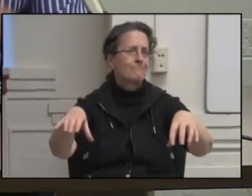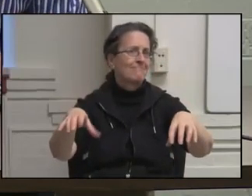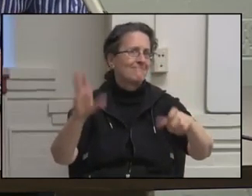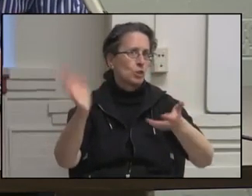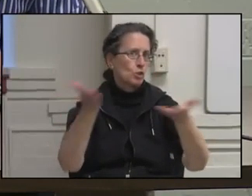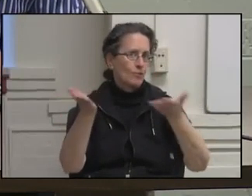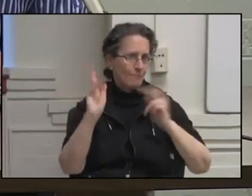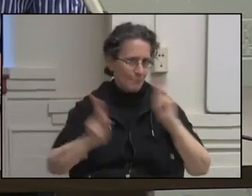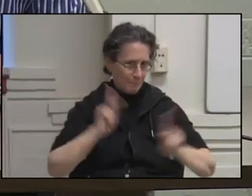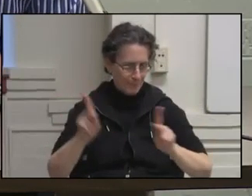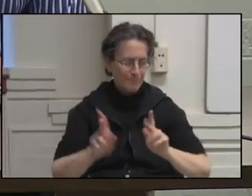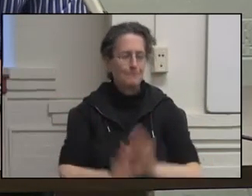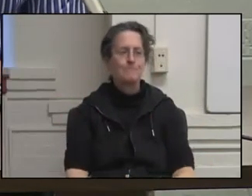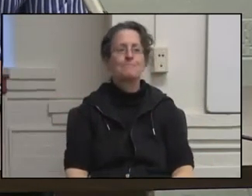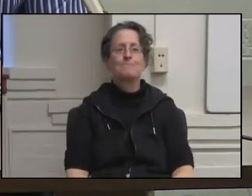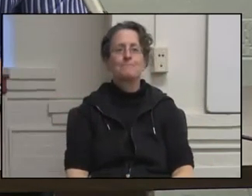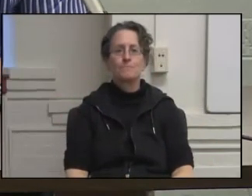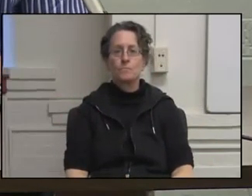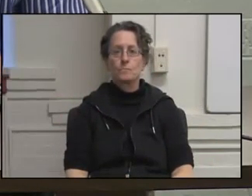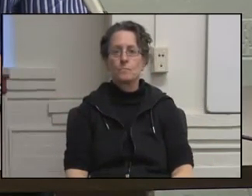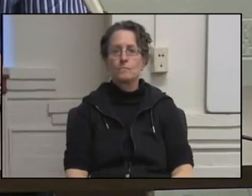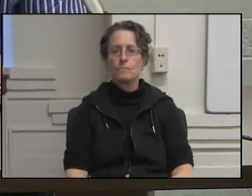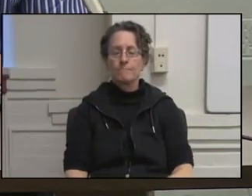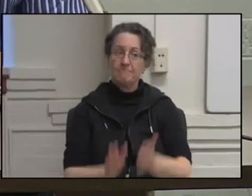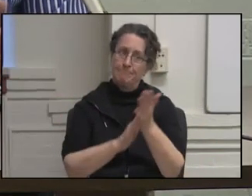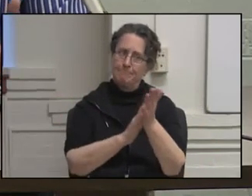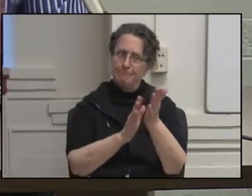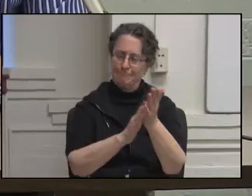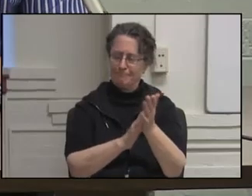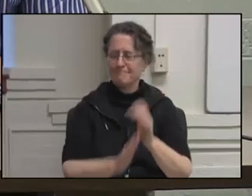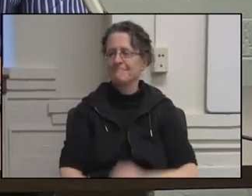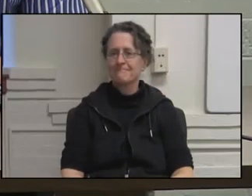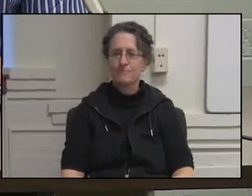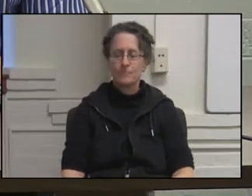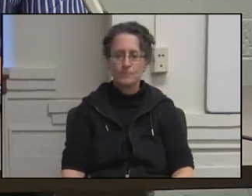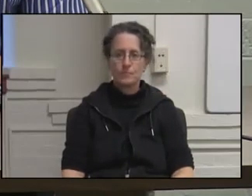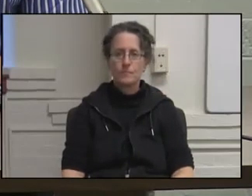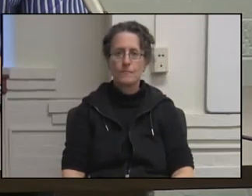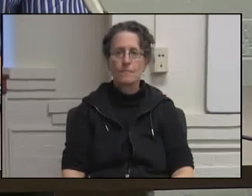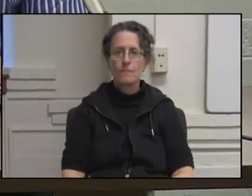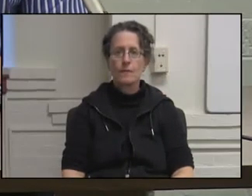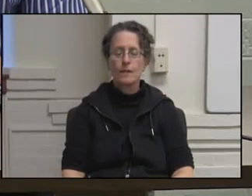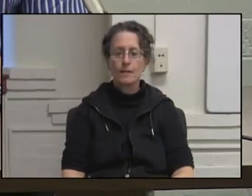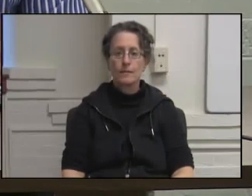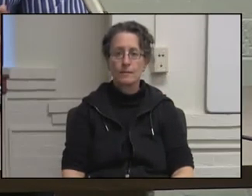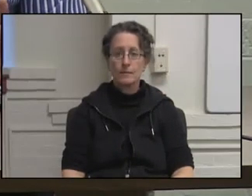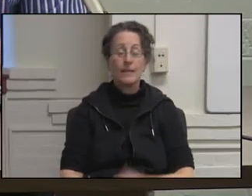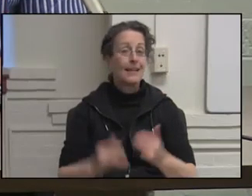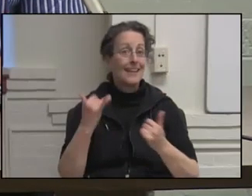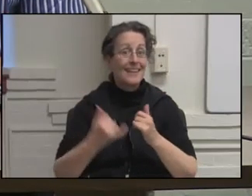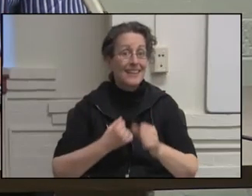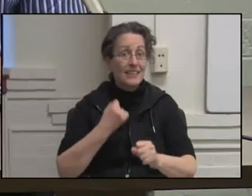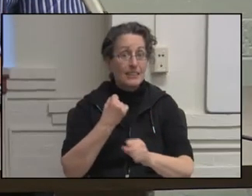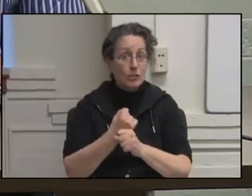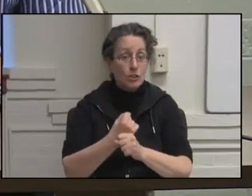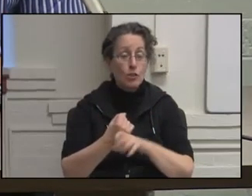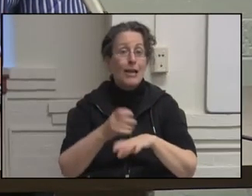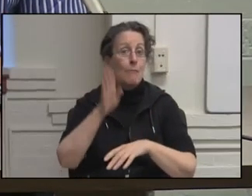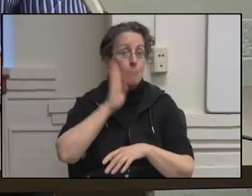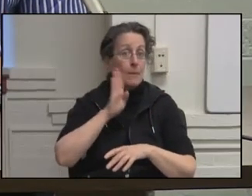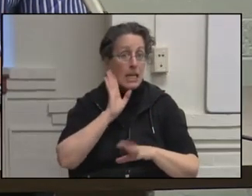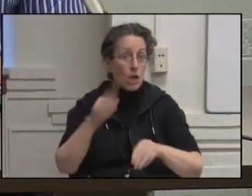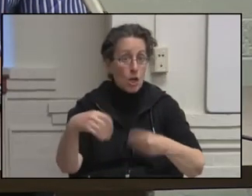we just want to say thanks for that. So this is the first year I think that there will be any sort of beer served at the